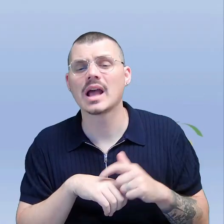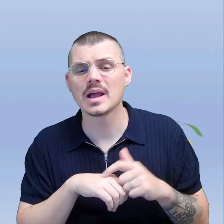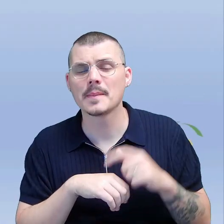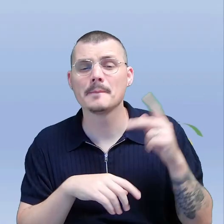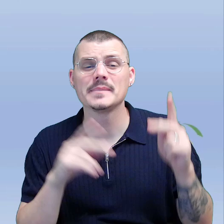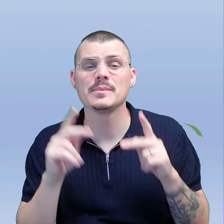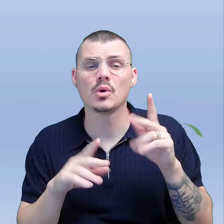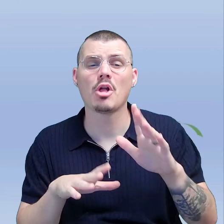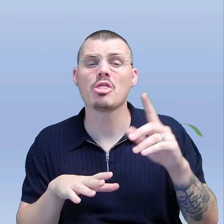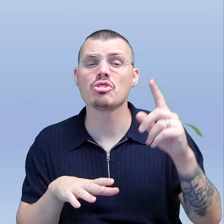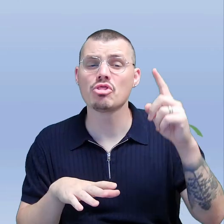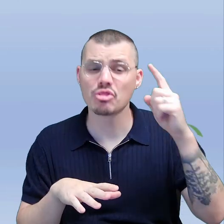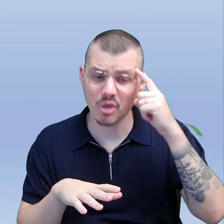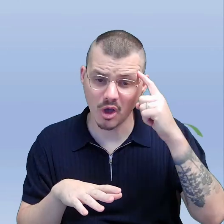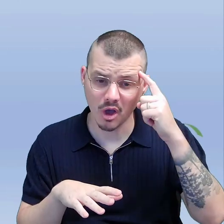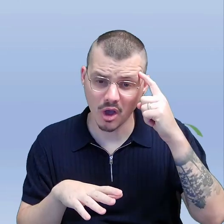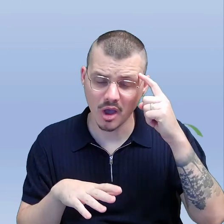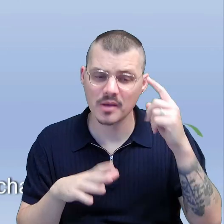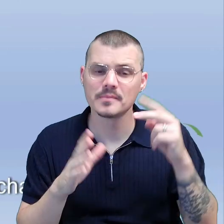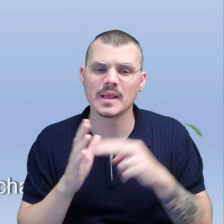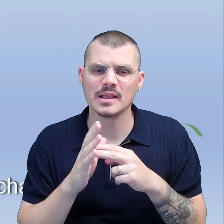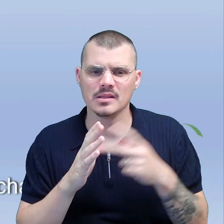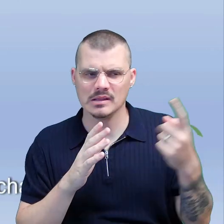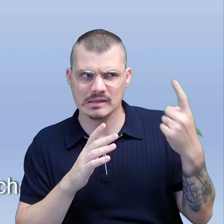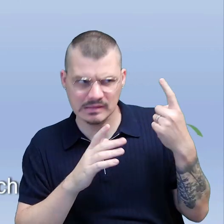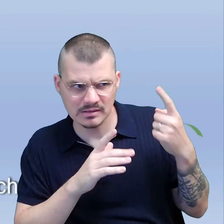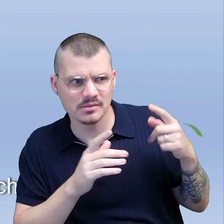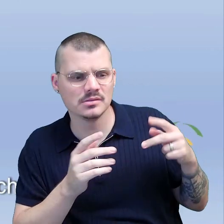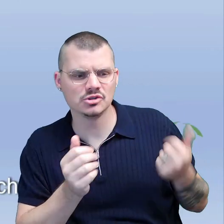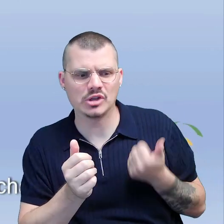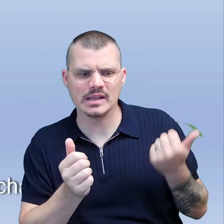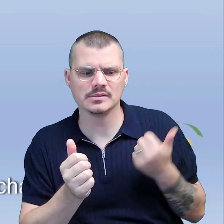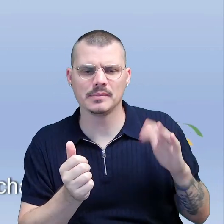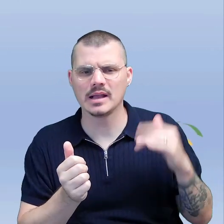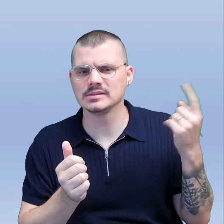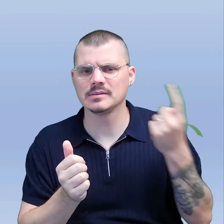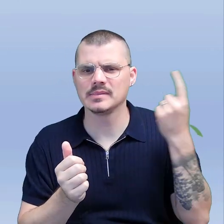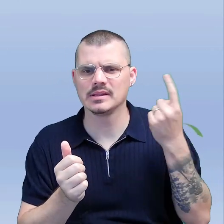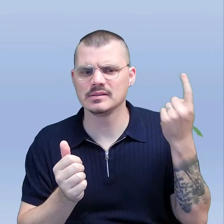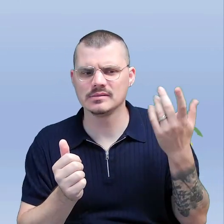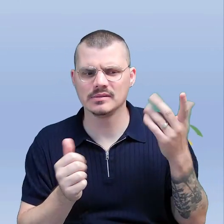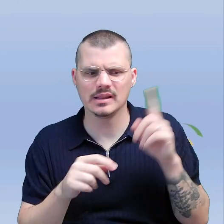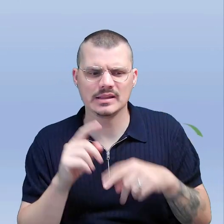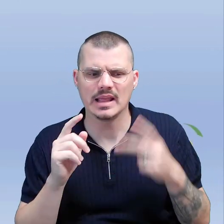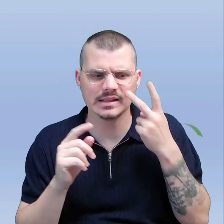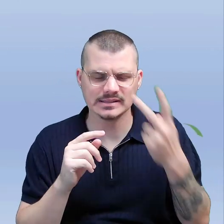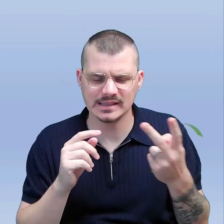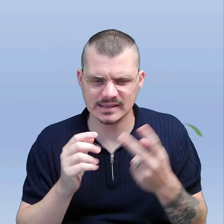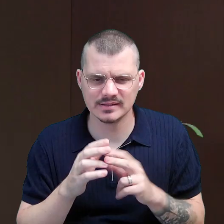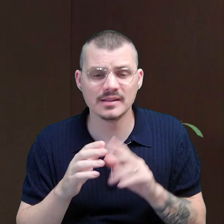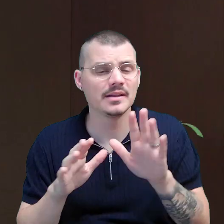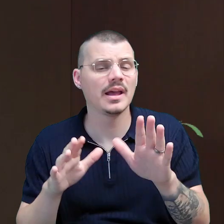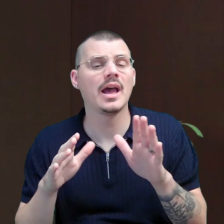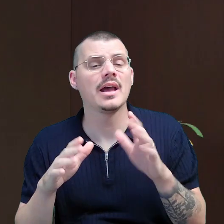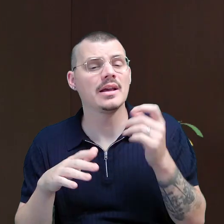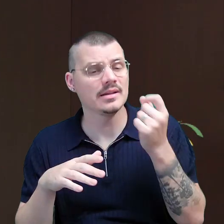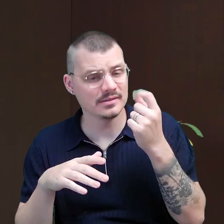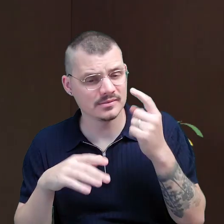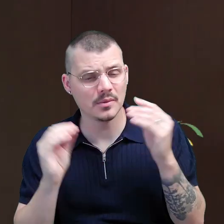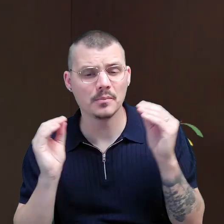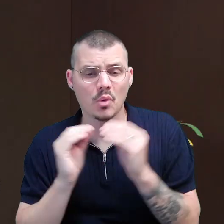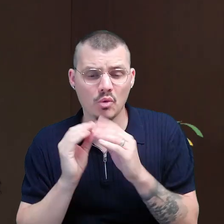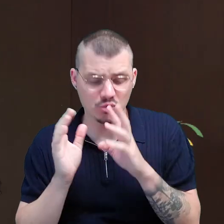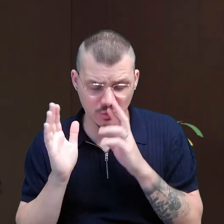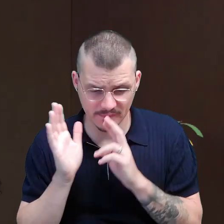Most of the time, people thought this meant people thought they were being chased by an unseen entity.